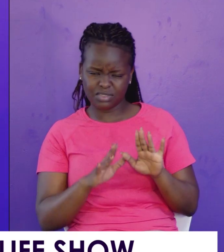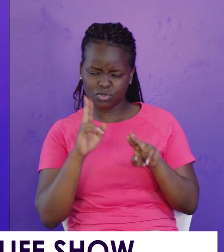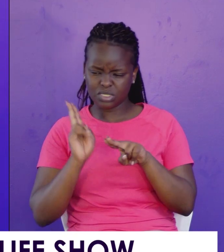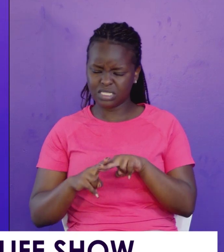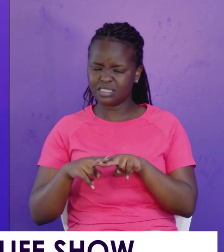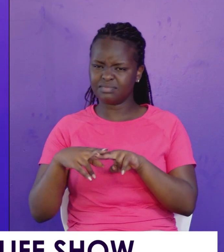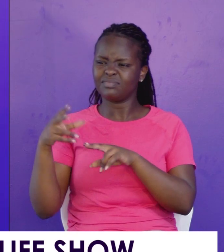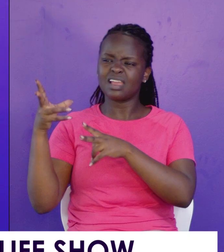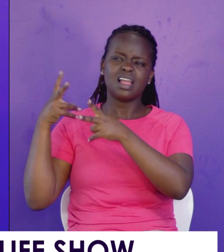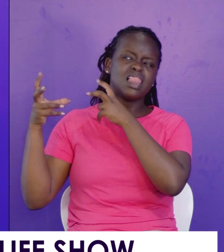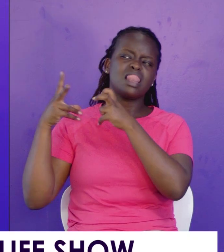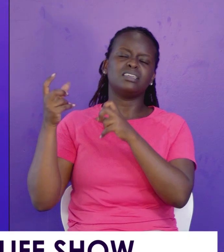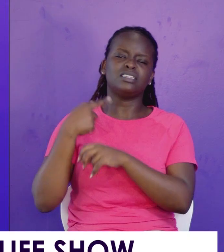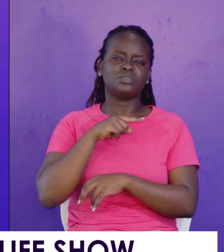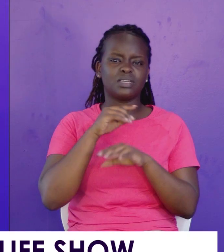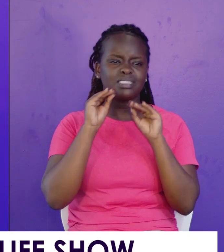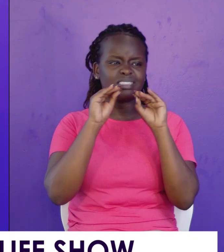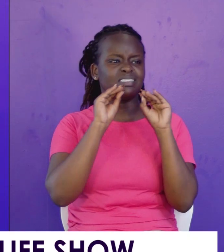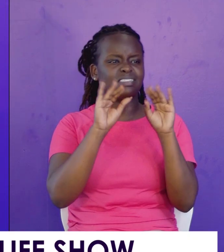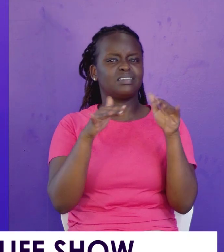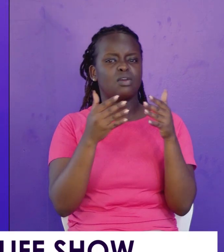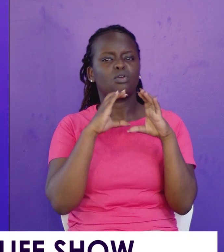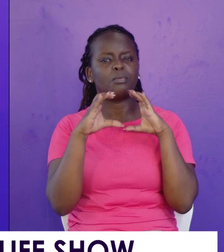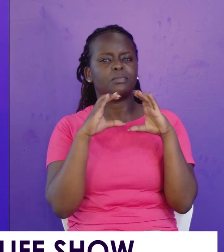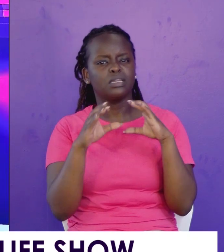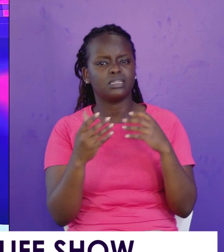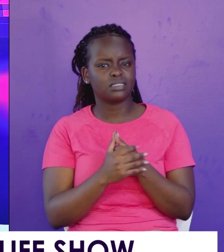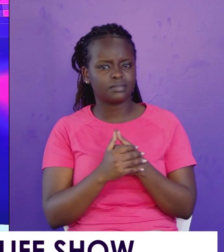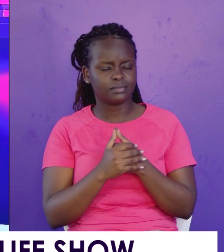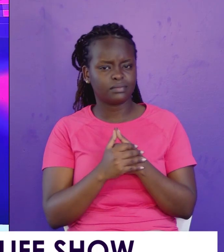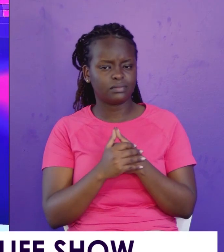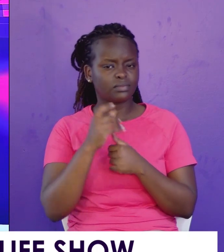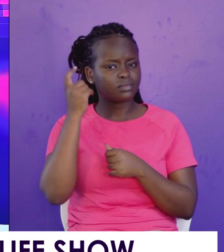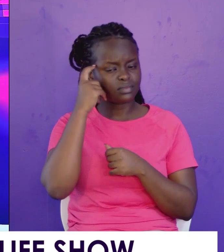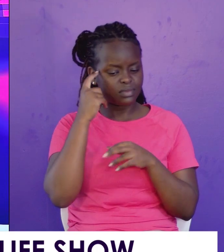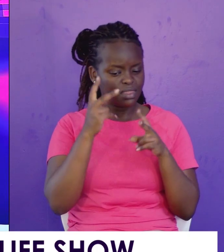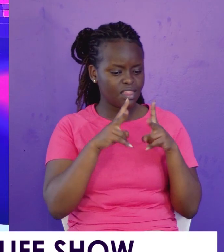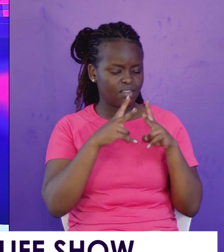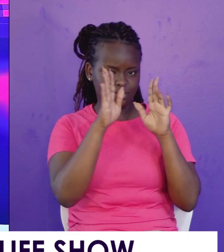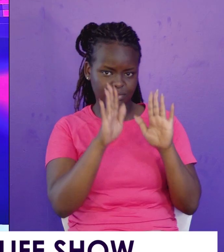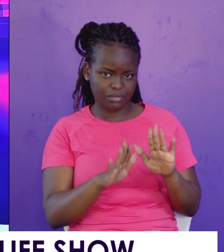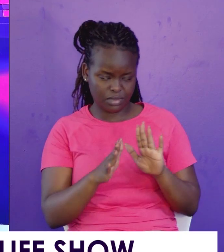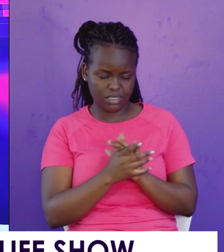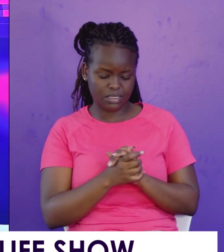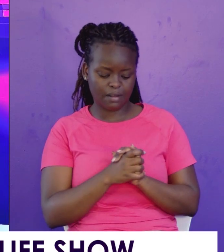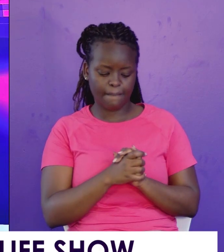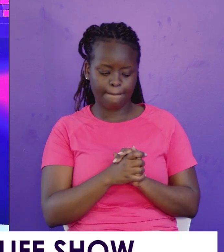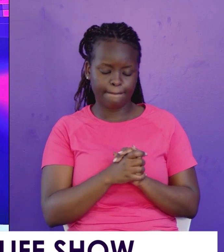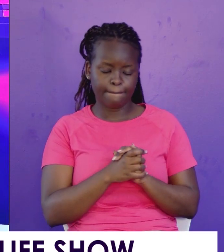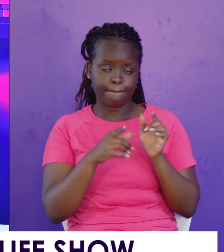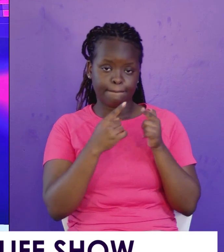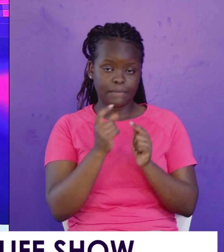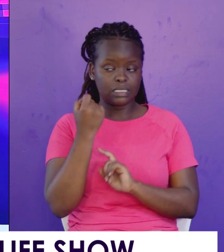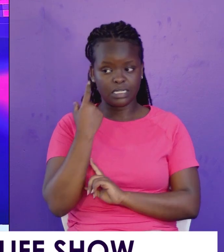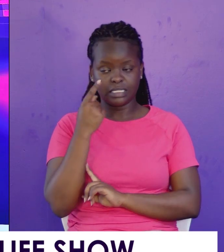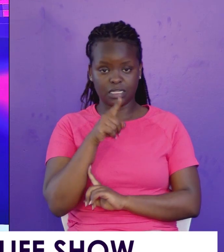to us to be taught how to communicate? I think it is necessary, it is important. Yeah. But I get you